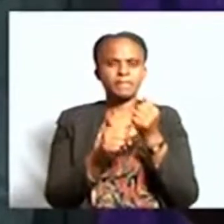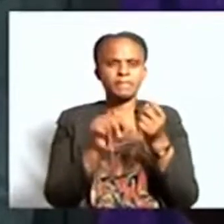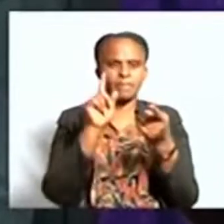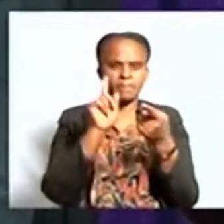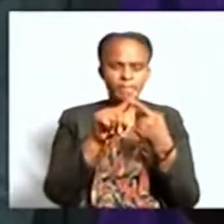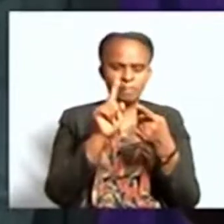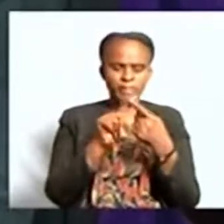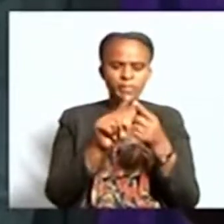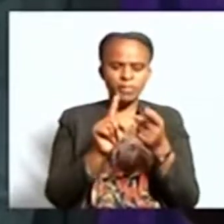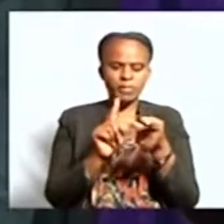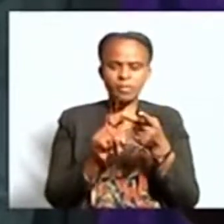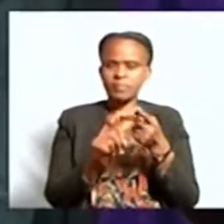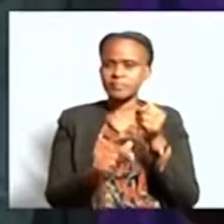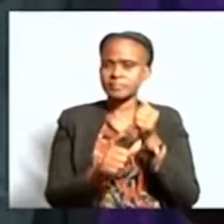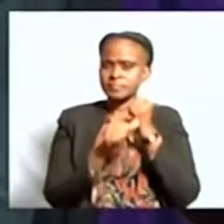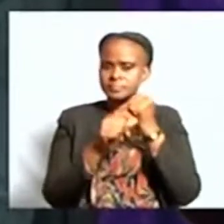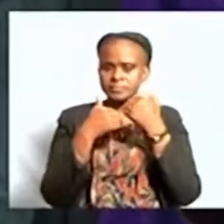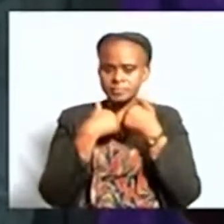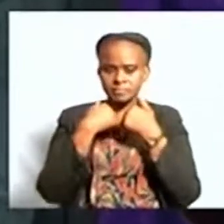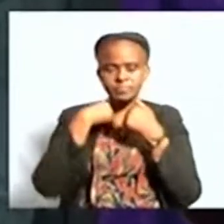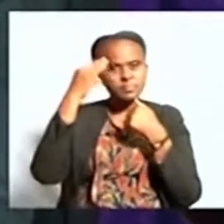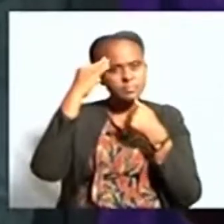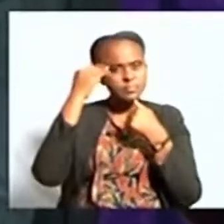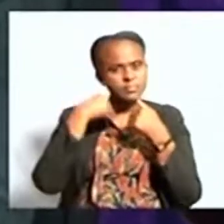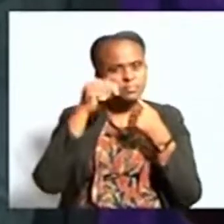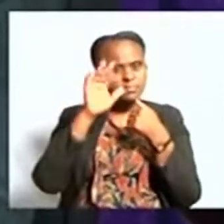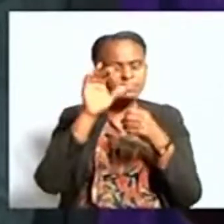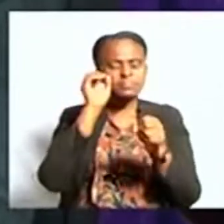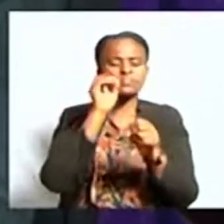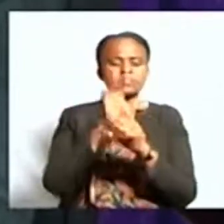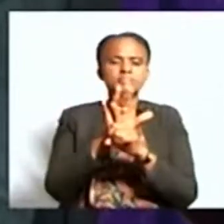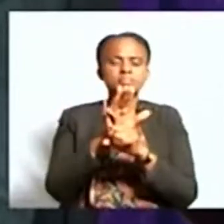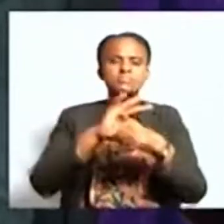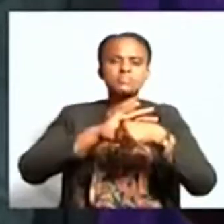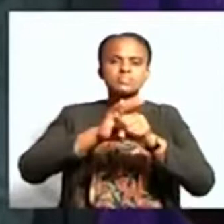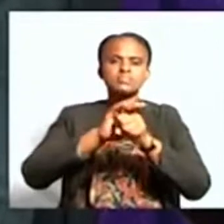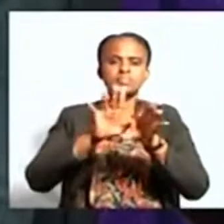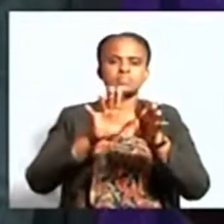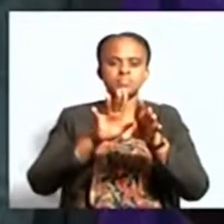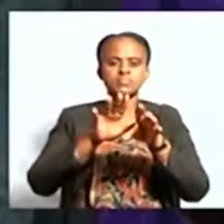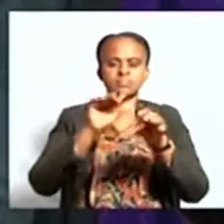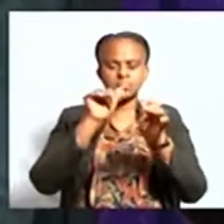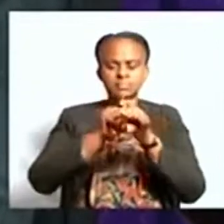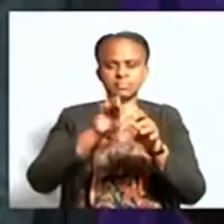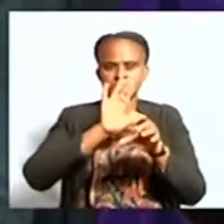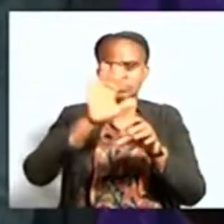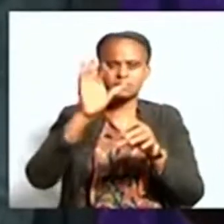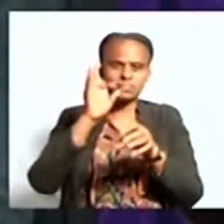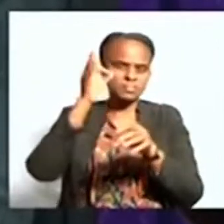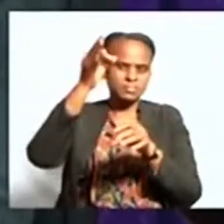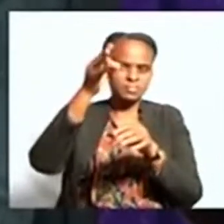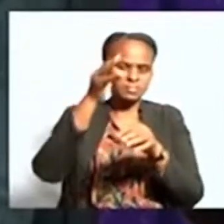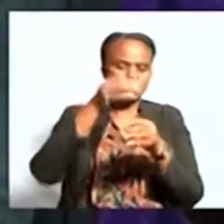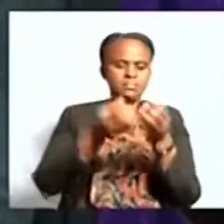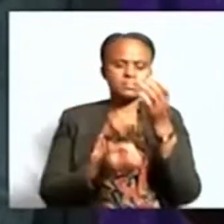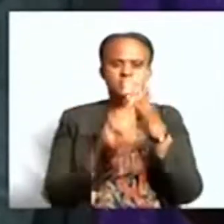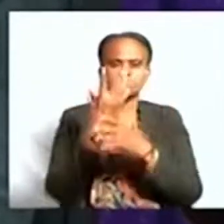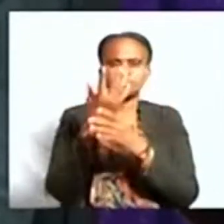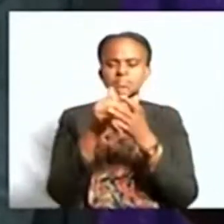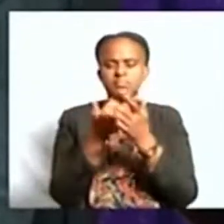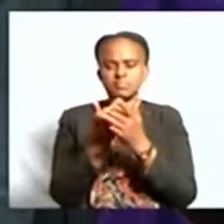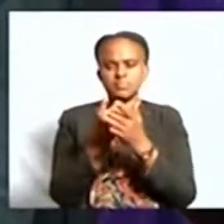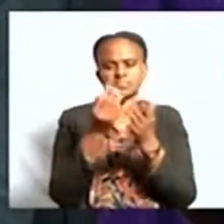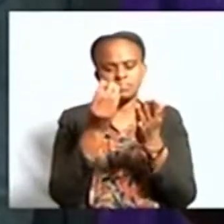The agency has taken account of the impact of COVID-19 on its future estimated growth